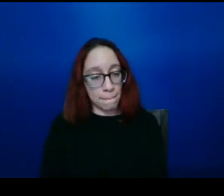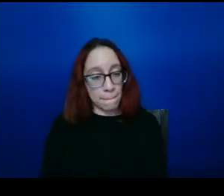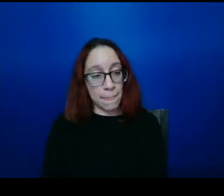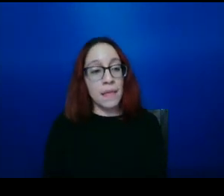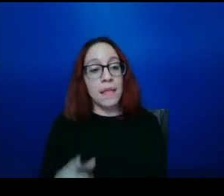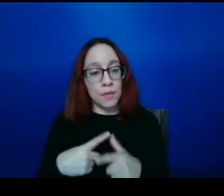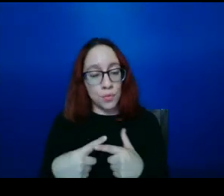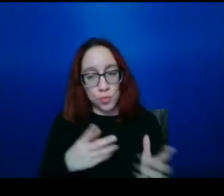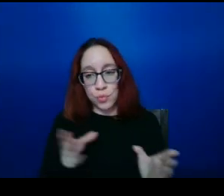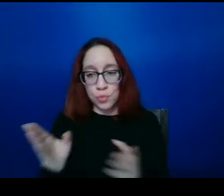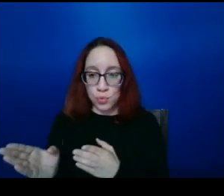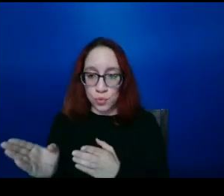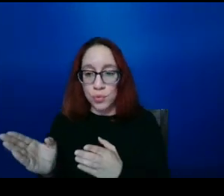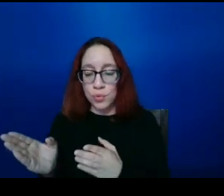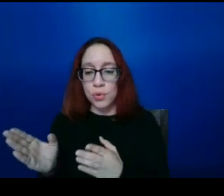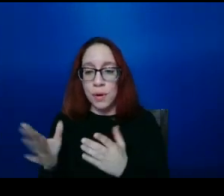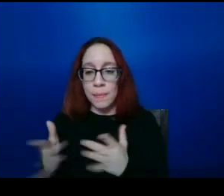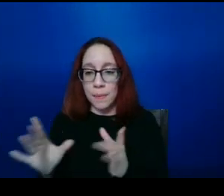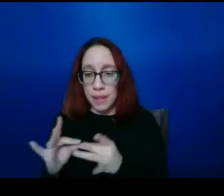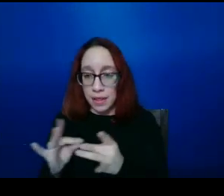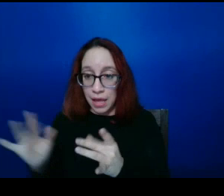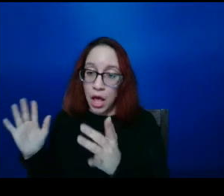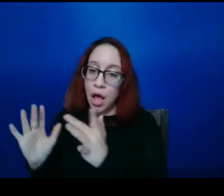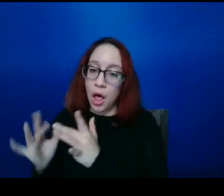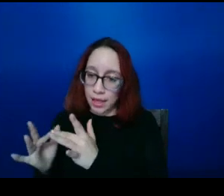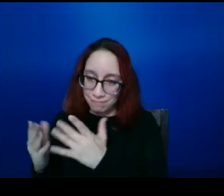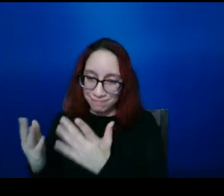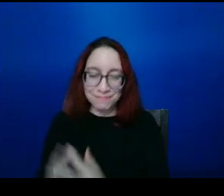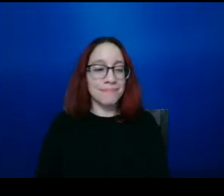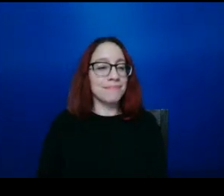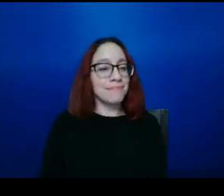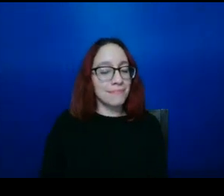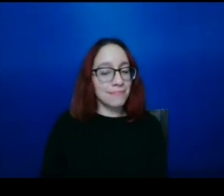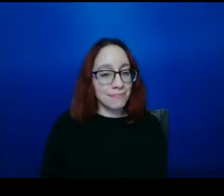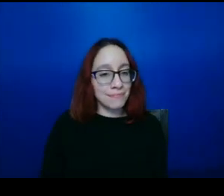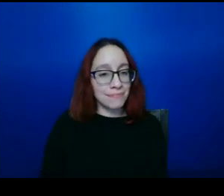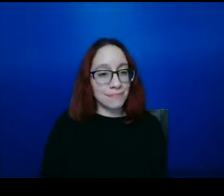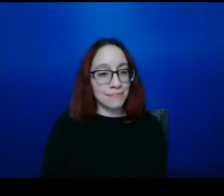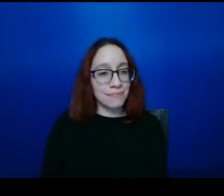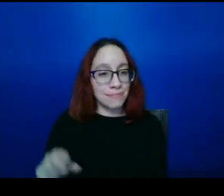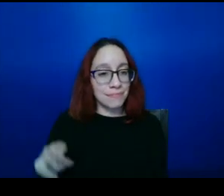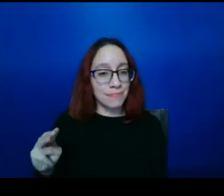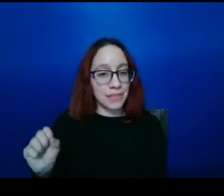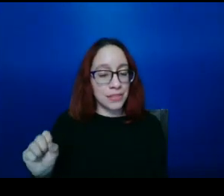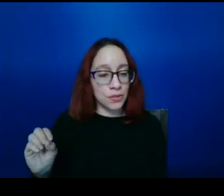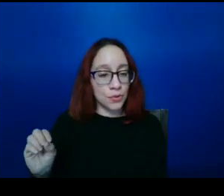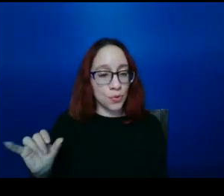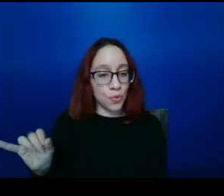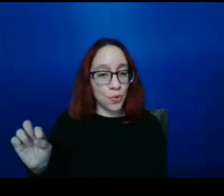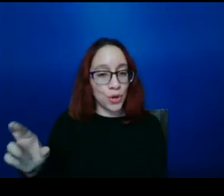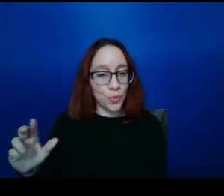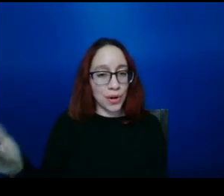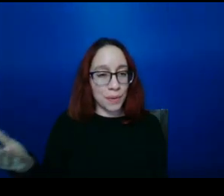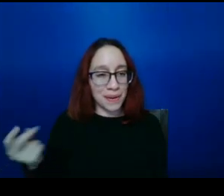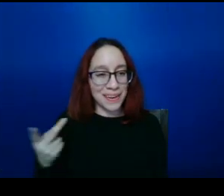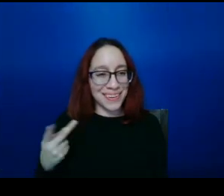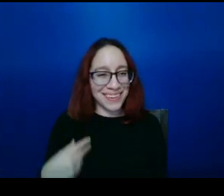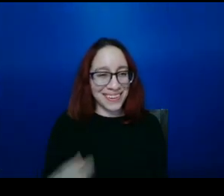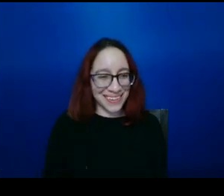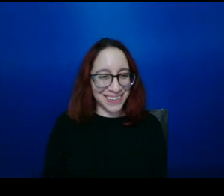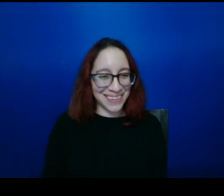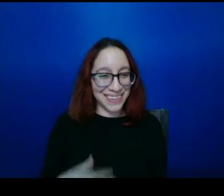we will proceed to those public comment speakers online. All right, Ms. Oyer, welcome back. Yeah,